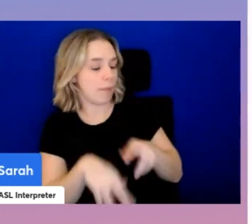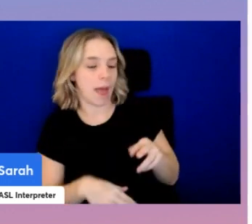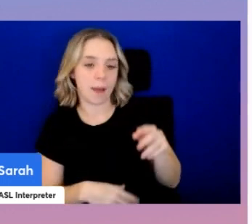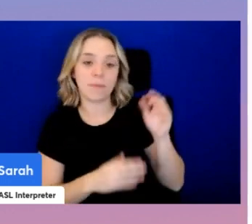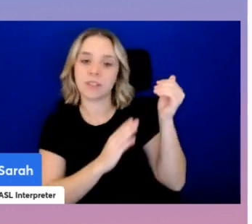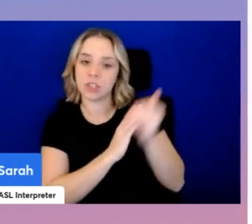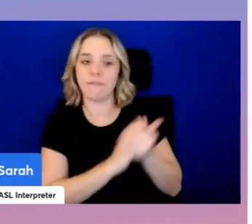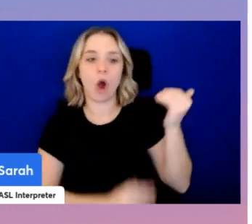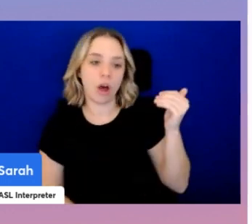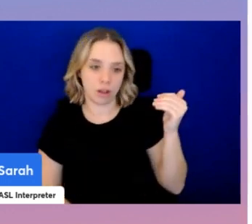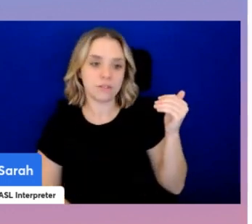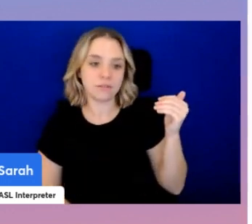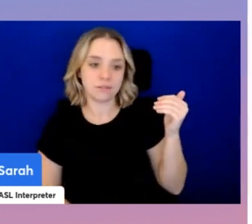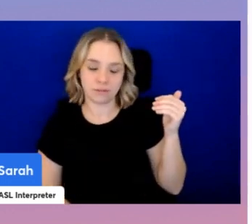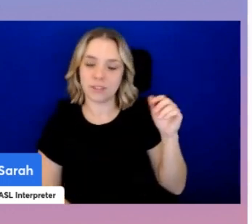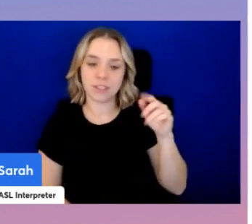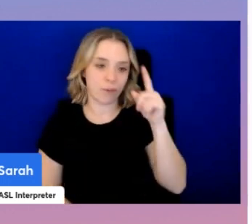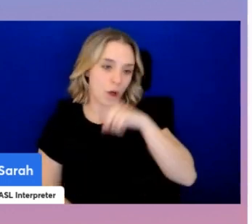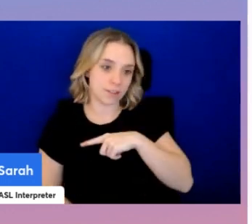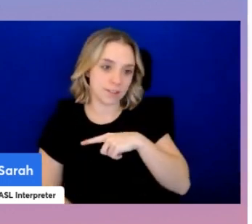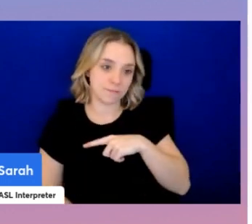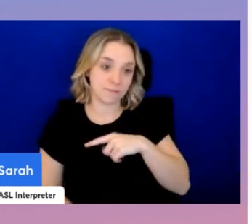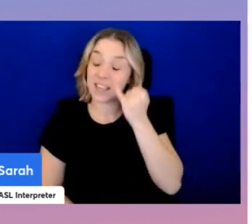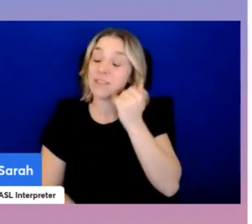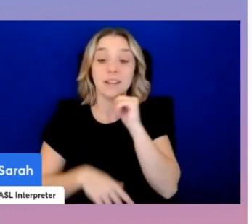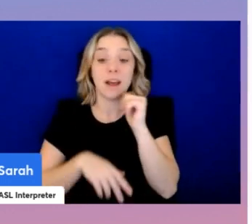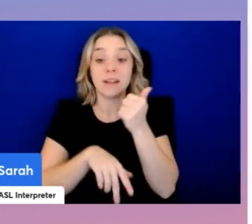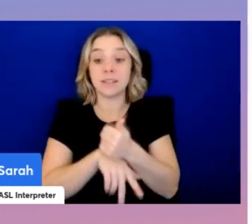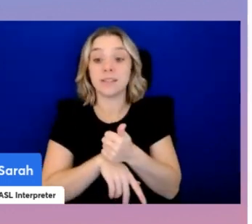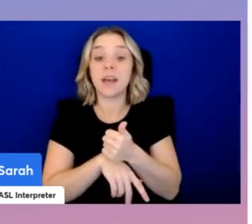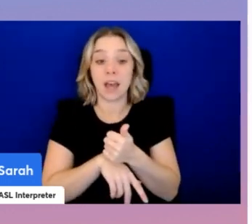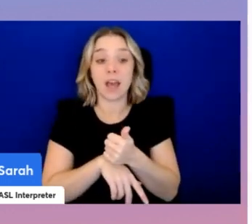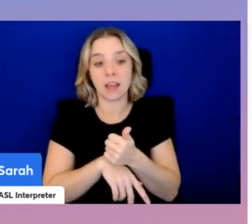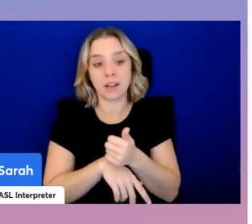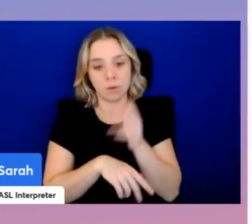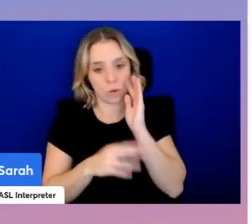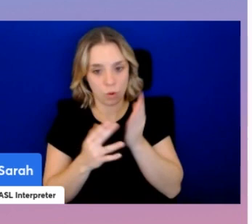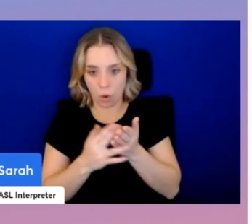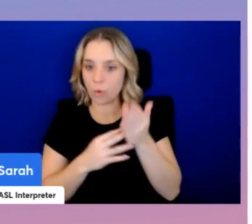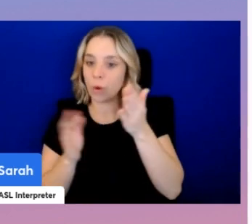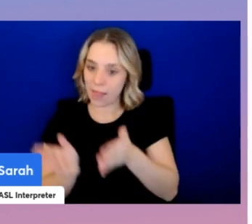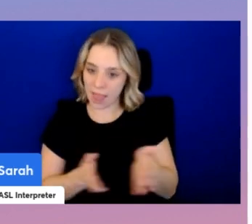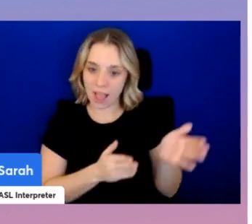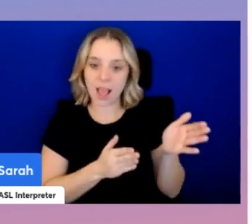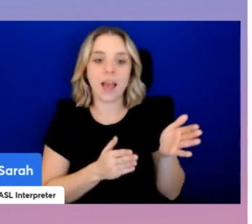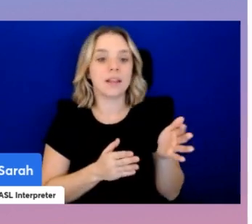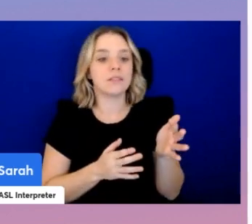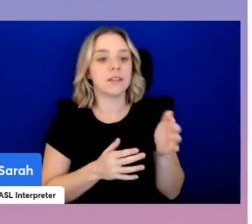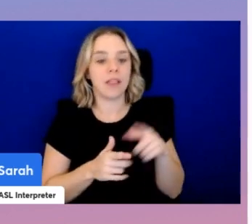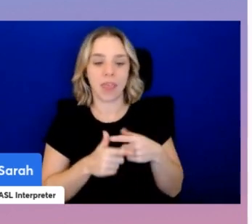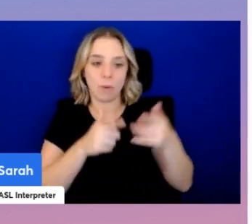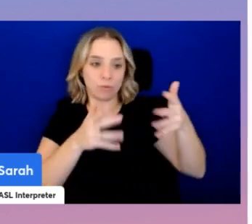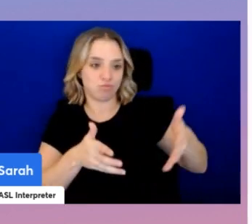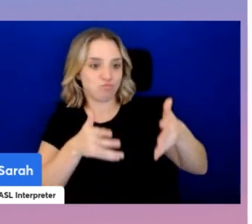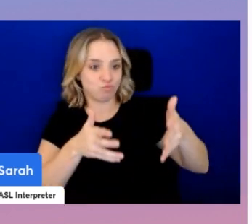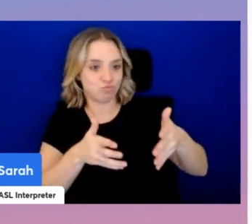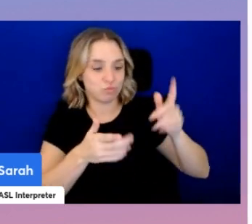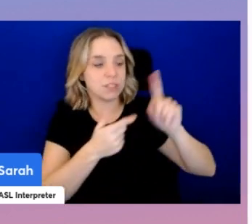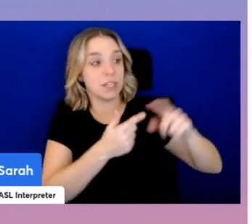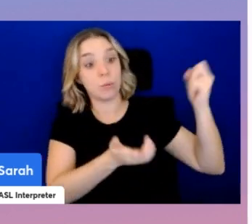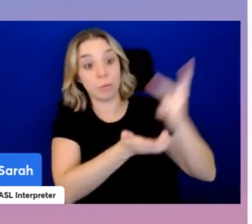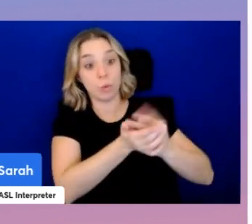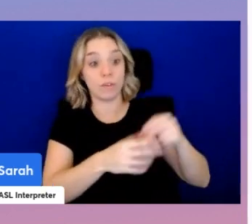not set, if it is false, it will go through a plan and it will sit until it is approved in the